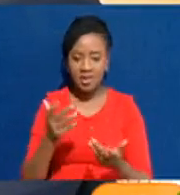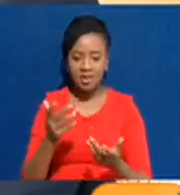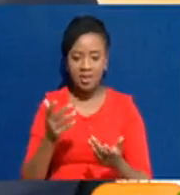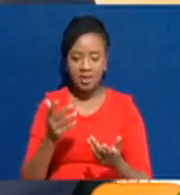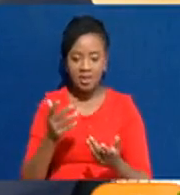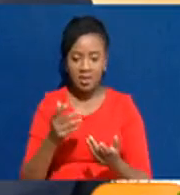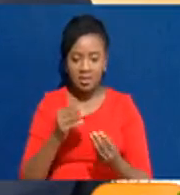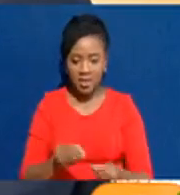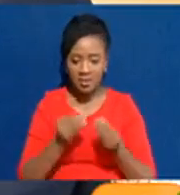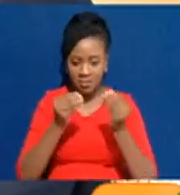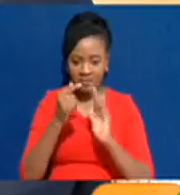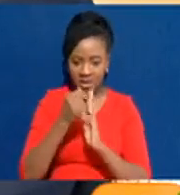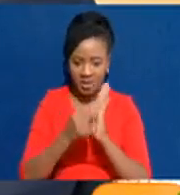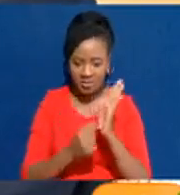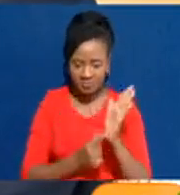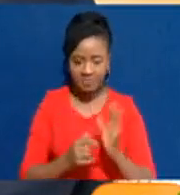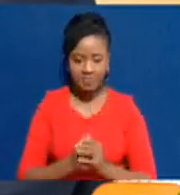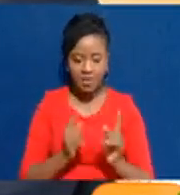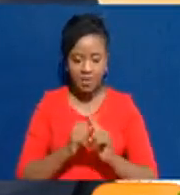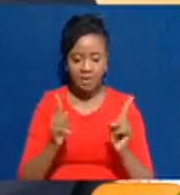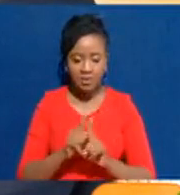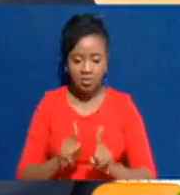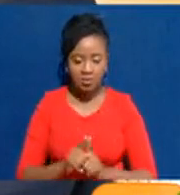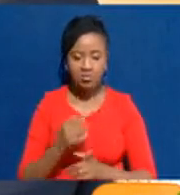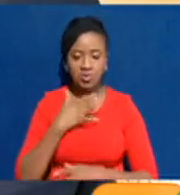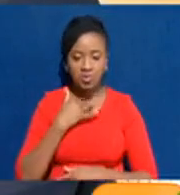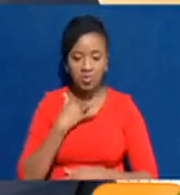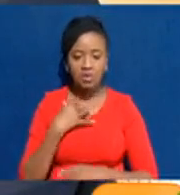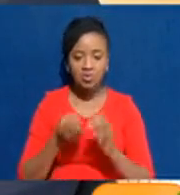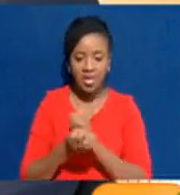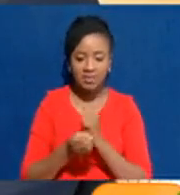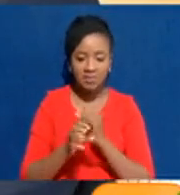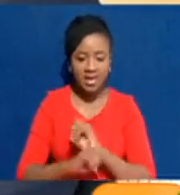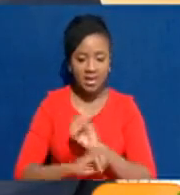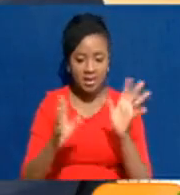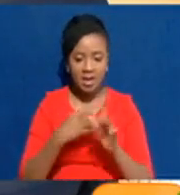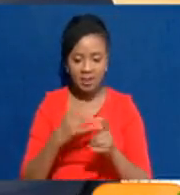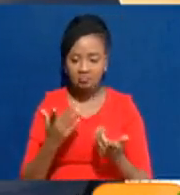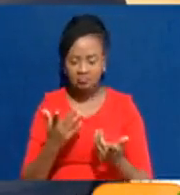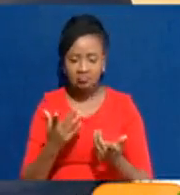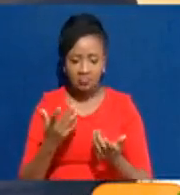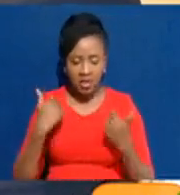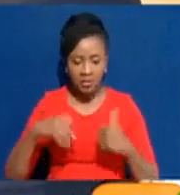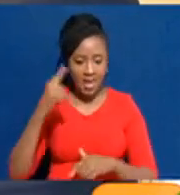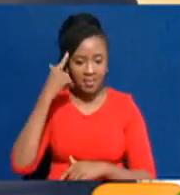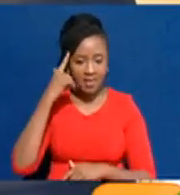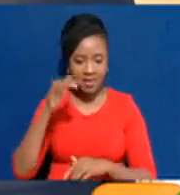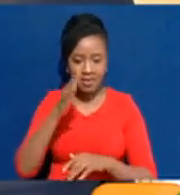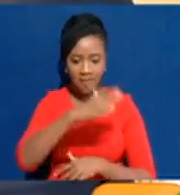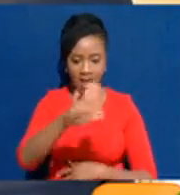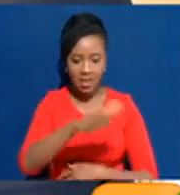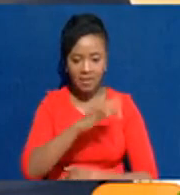the provided threshold. But to legislate, to explain a breach, I think Parliament is ceding